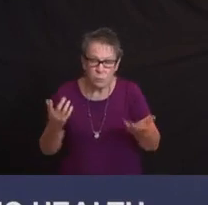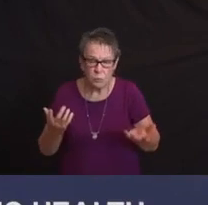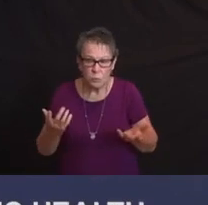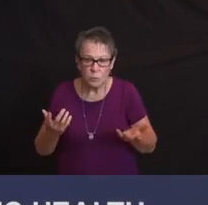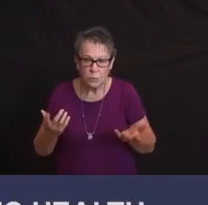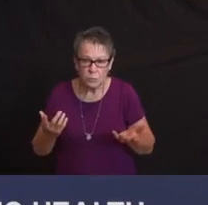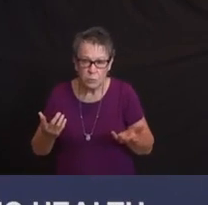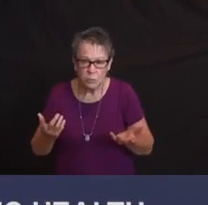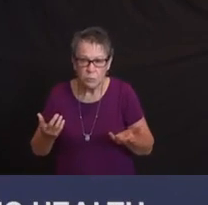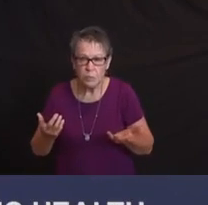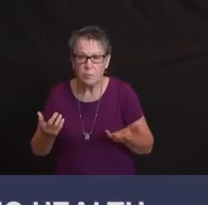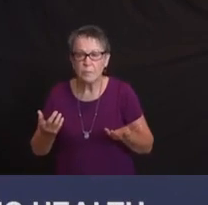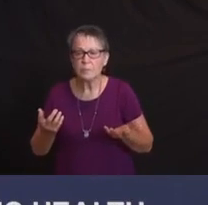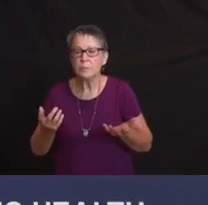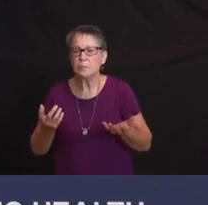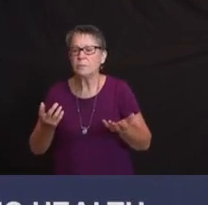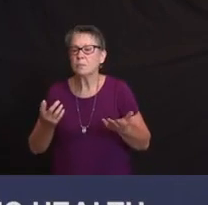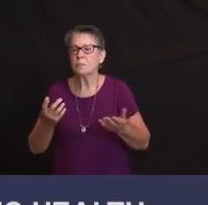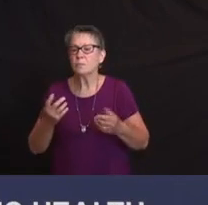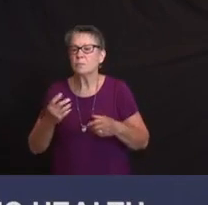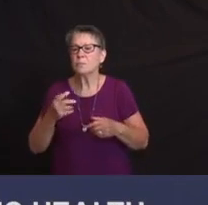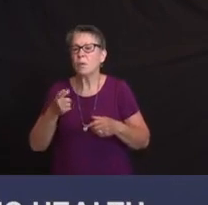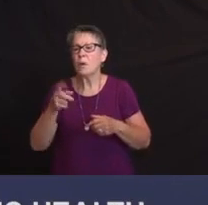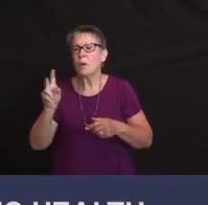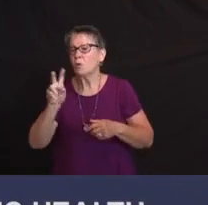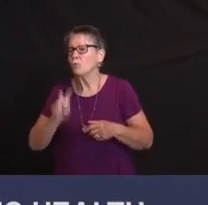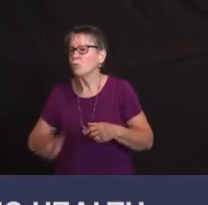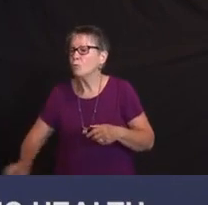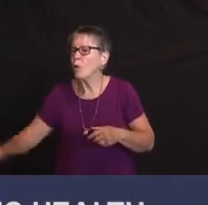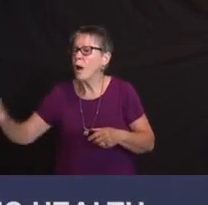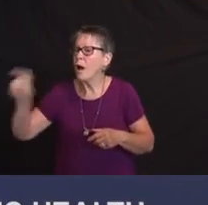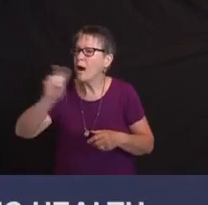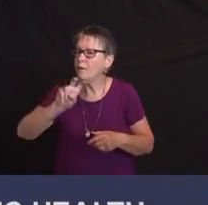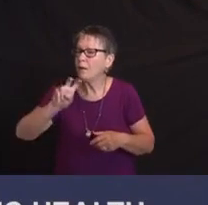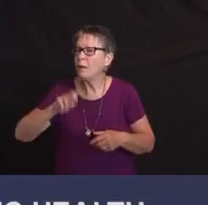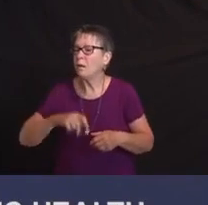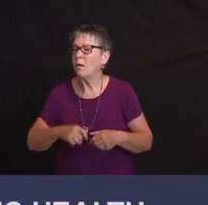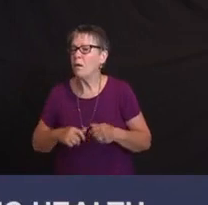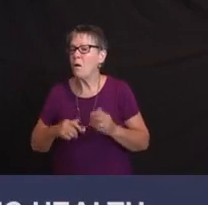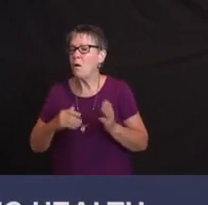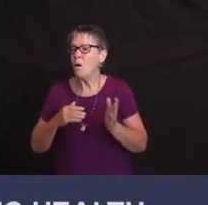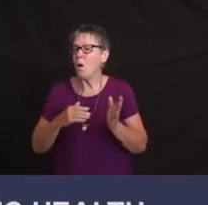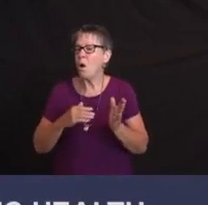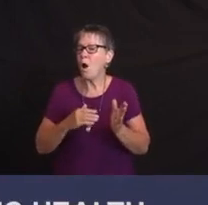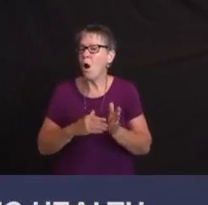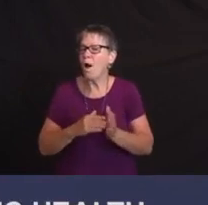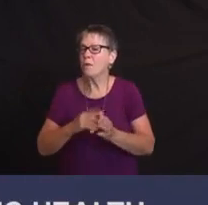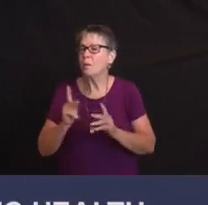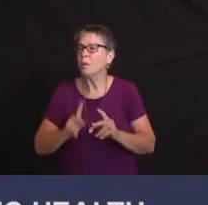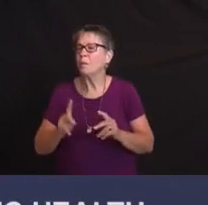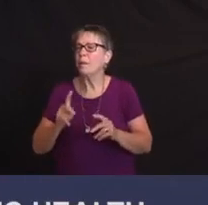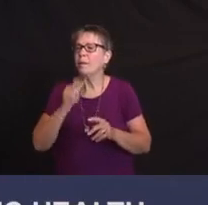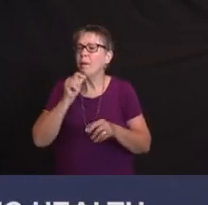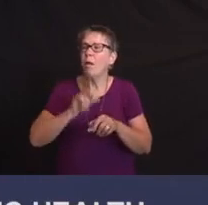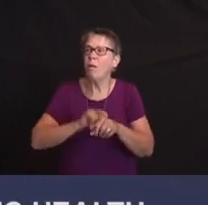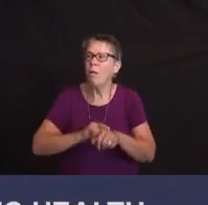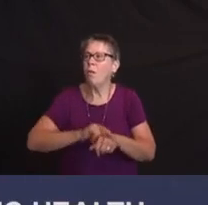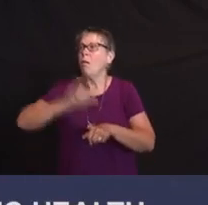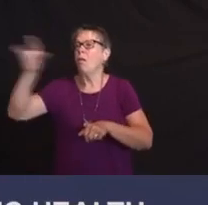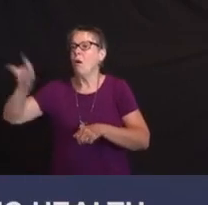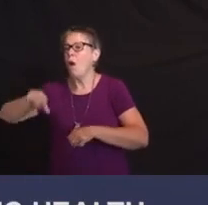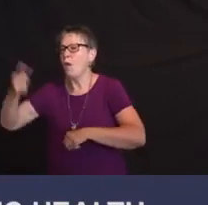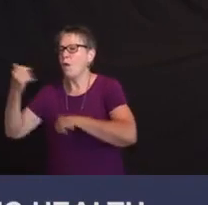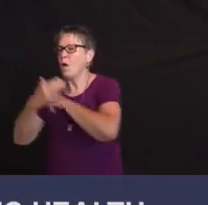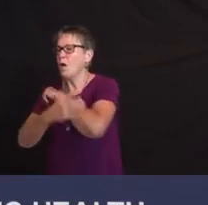more domestically than internationally, right? So Indonesia's got a big challenge at the moment. There's not a lot of traffic in and out of New Jersey to